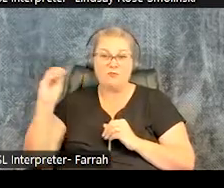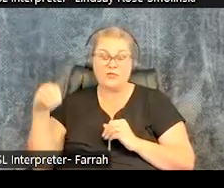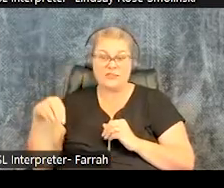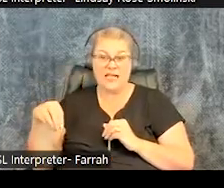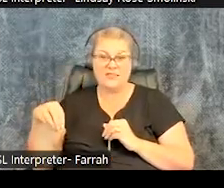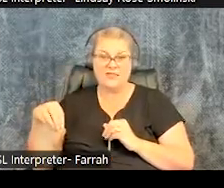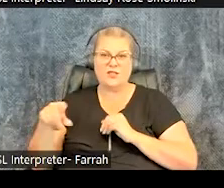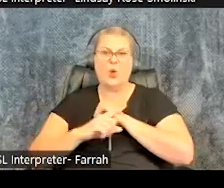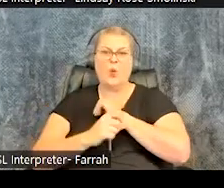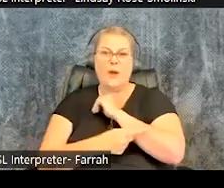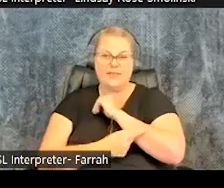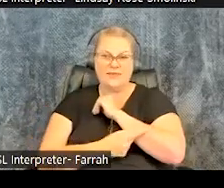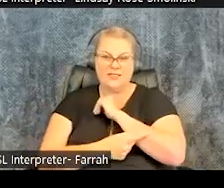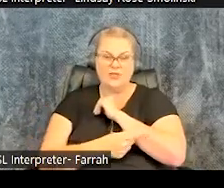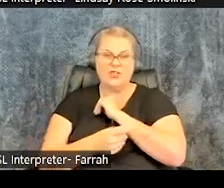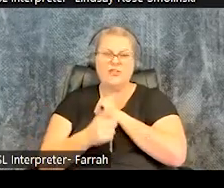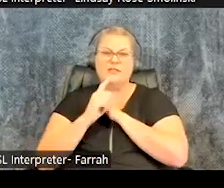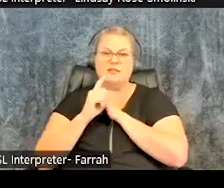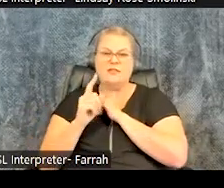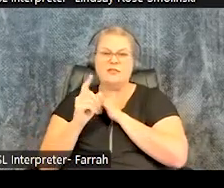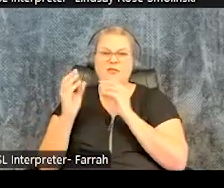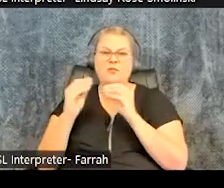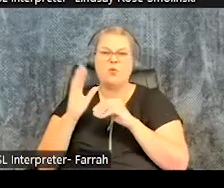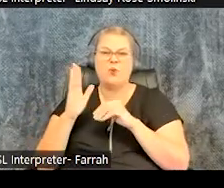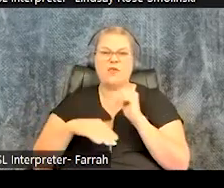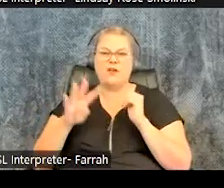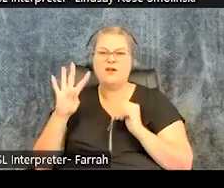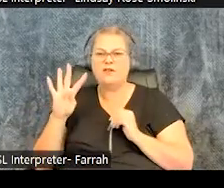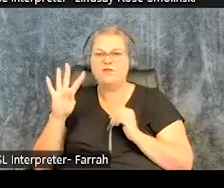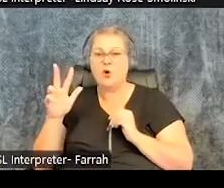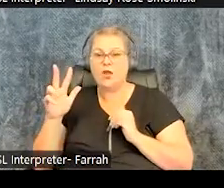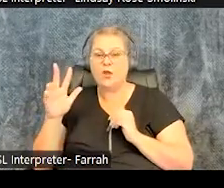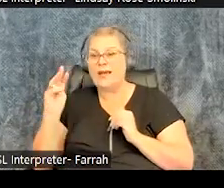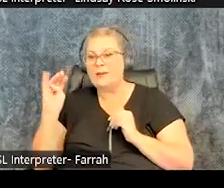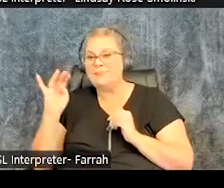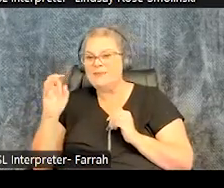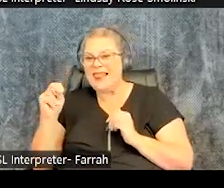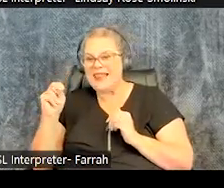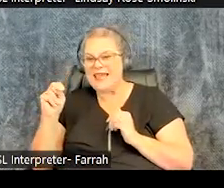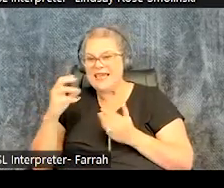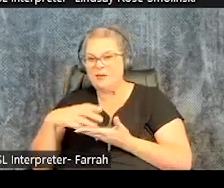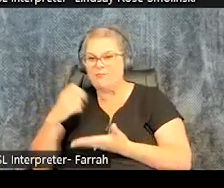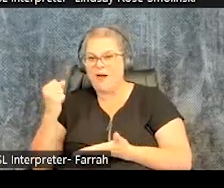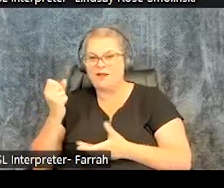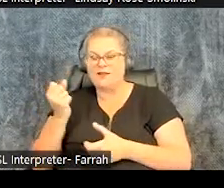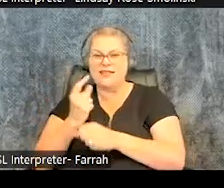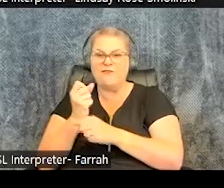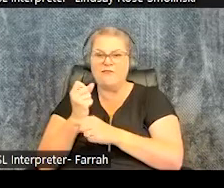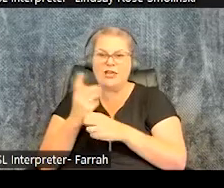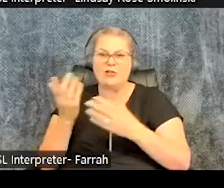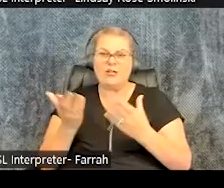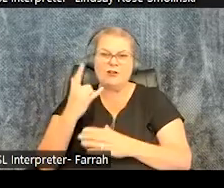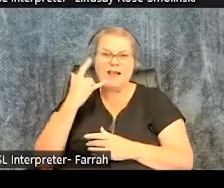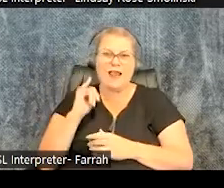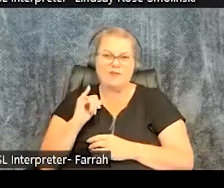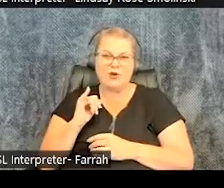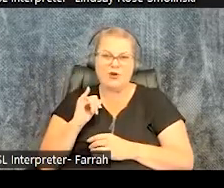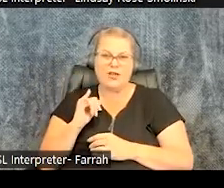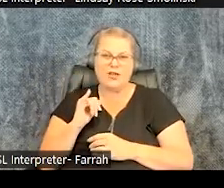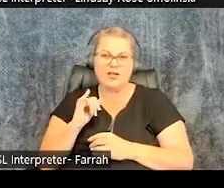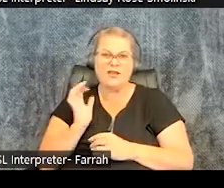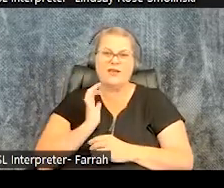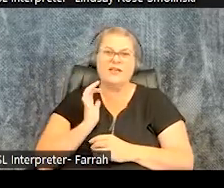wastage is over 43 million bottles annually here in California are wasted